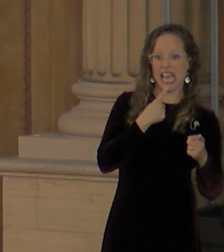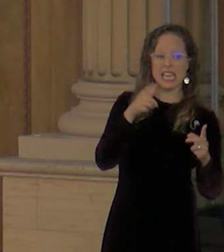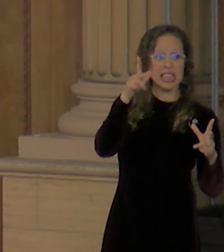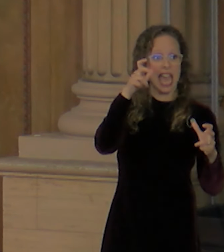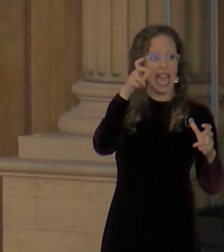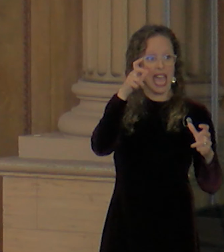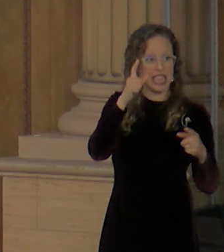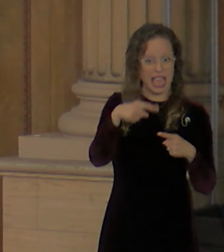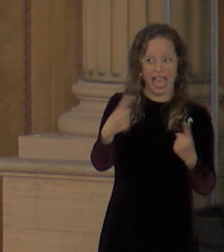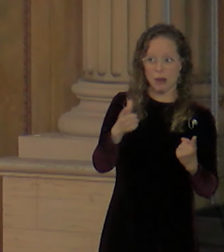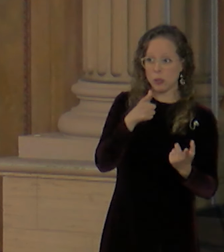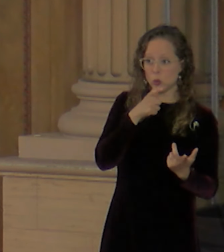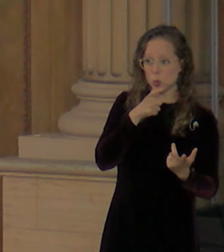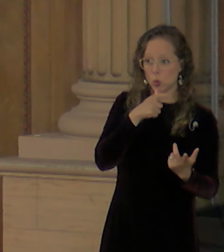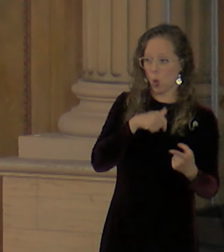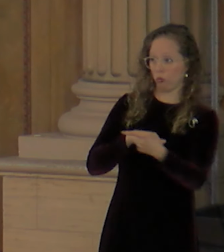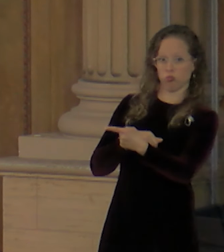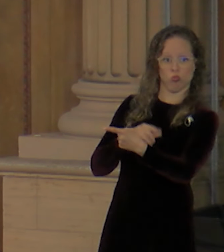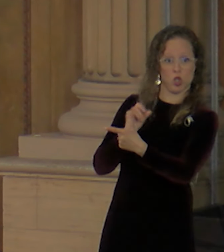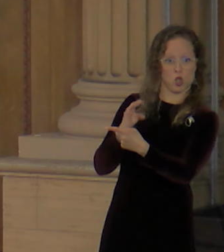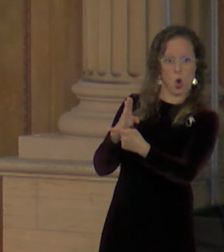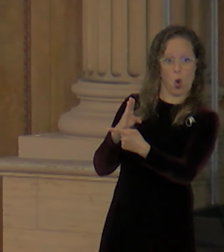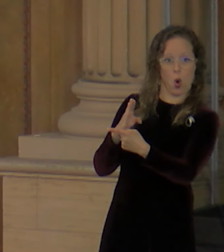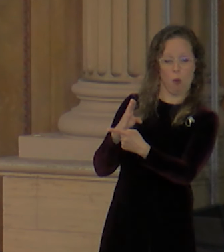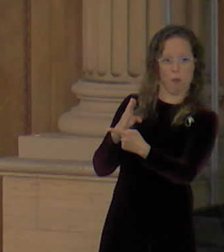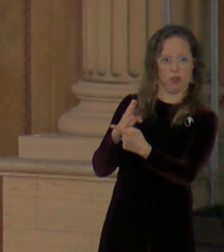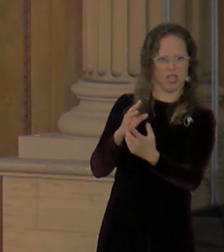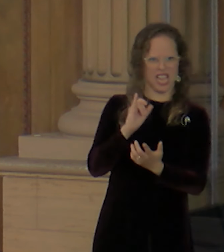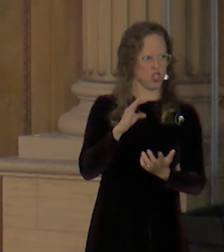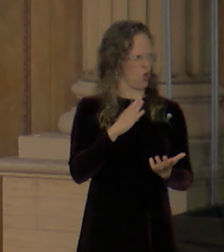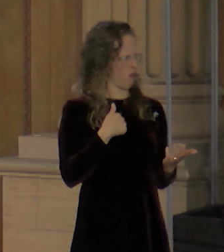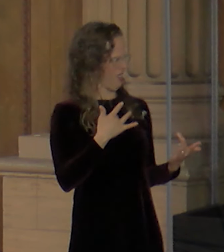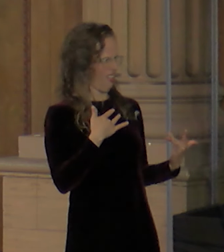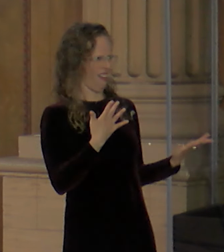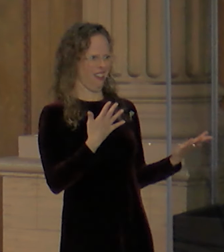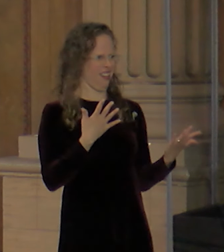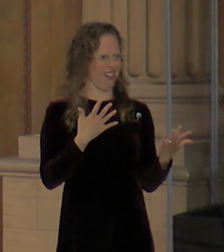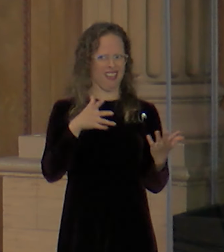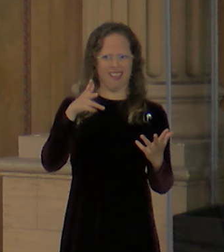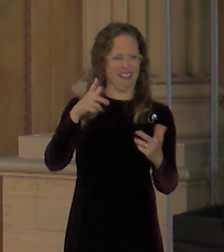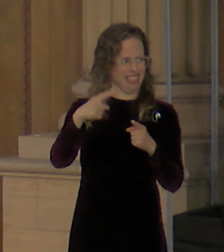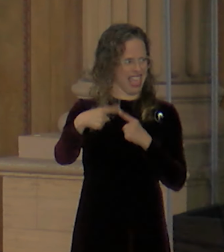powerful serpent. That's the enemy.